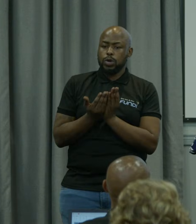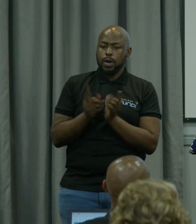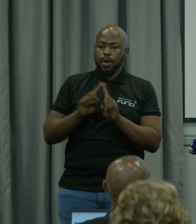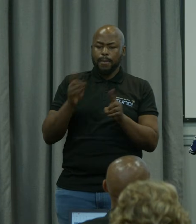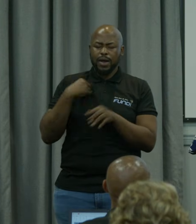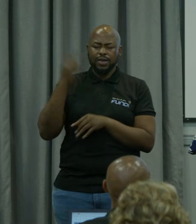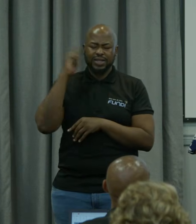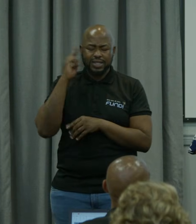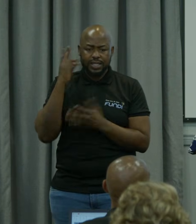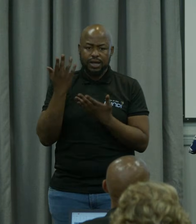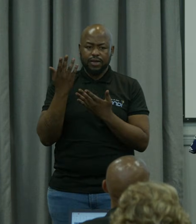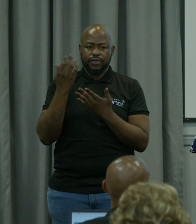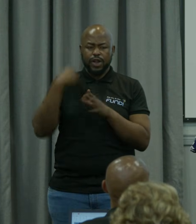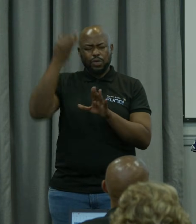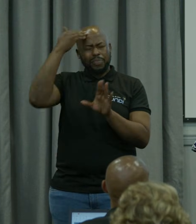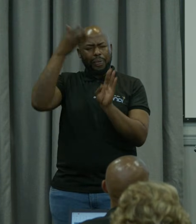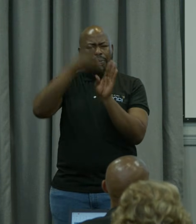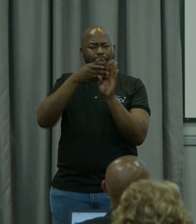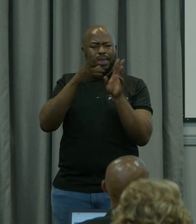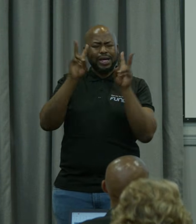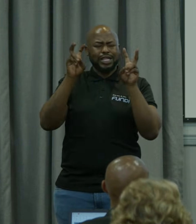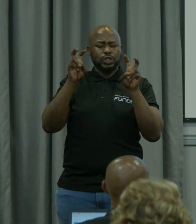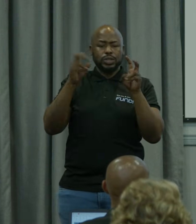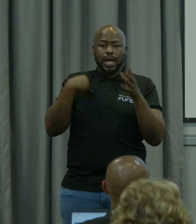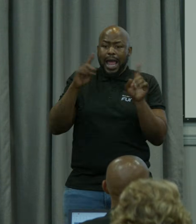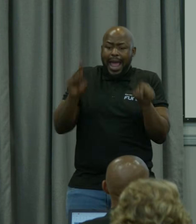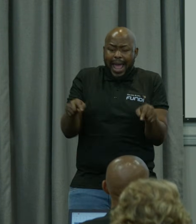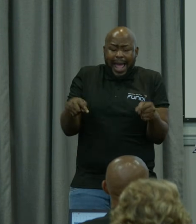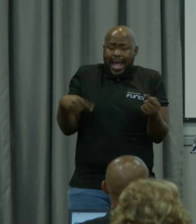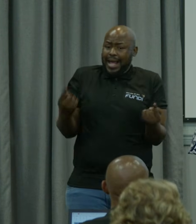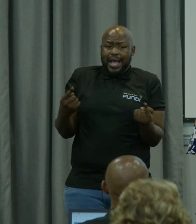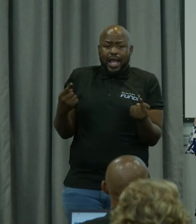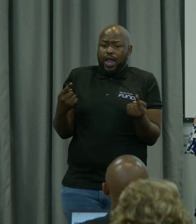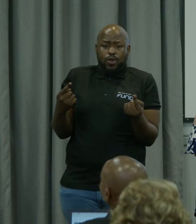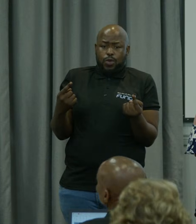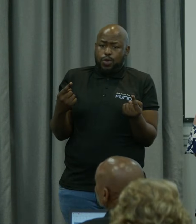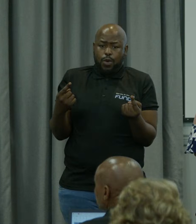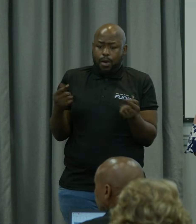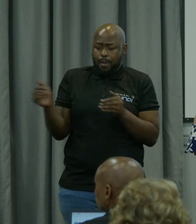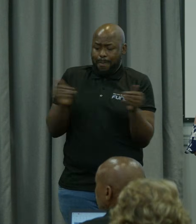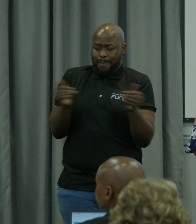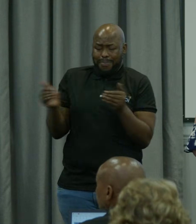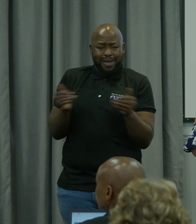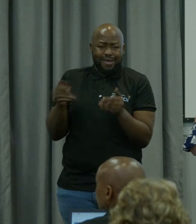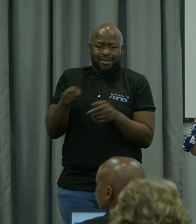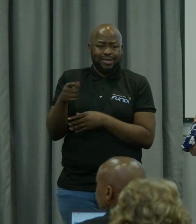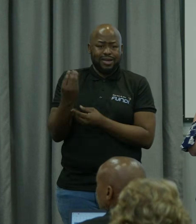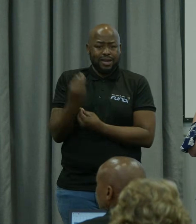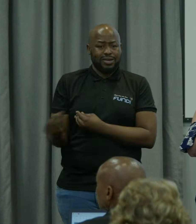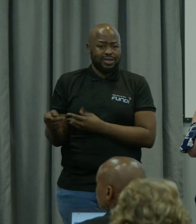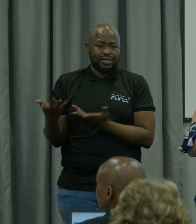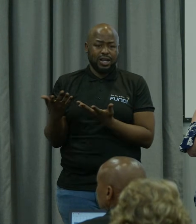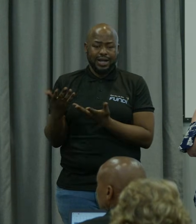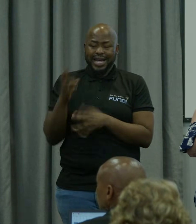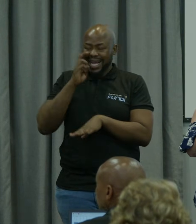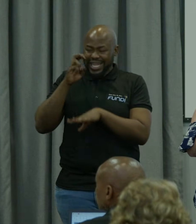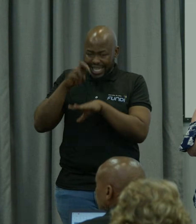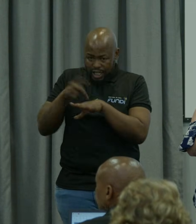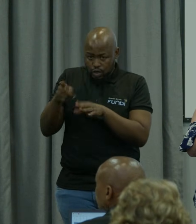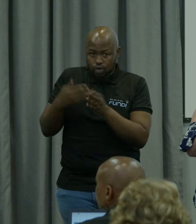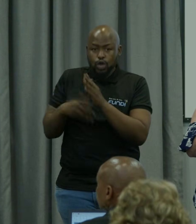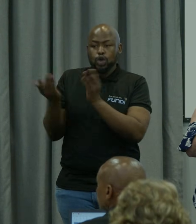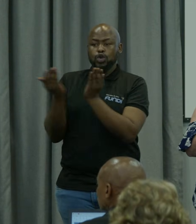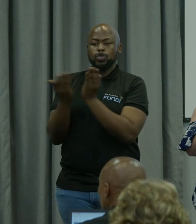and you have autism, he says, I can't manage this child. He says, this child needs to go to a school